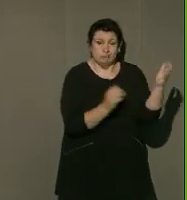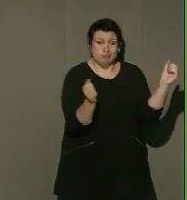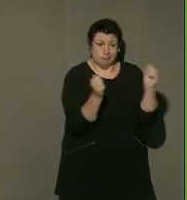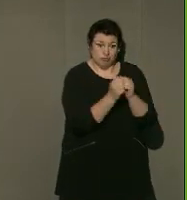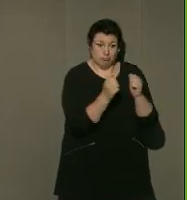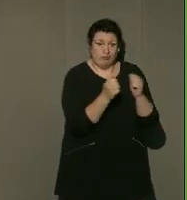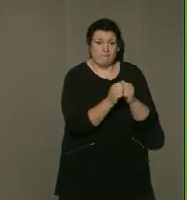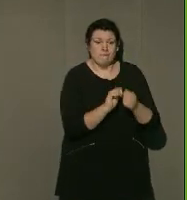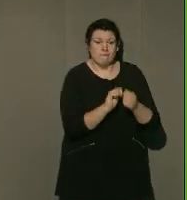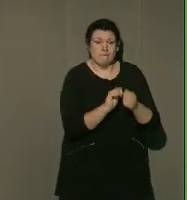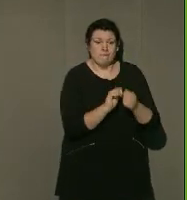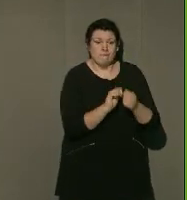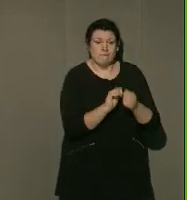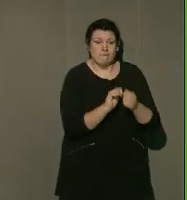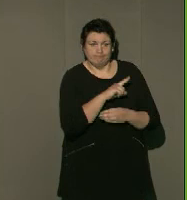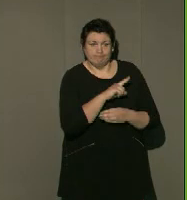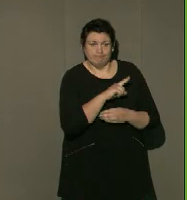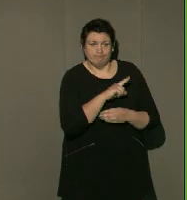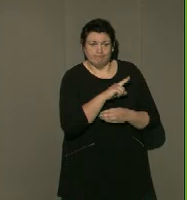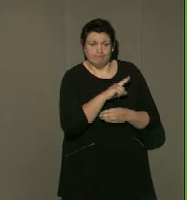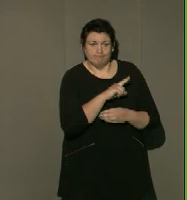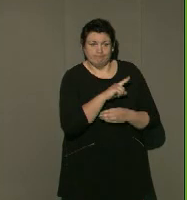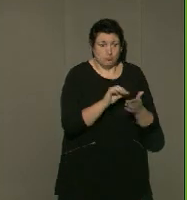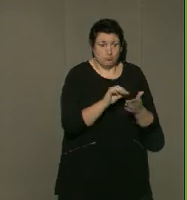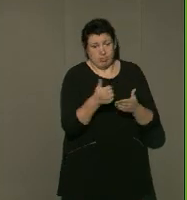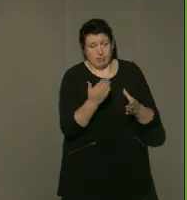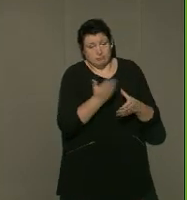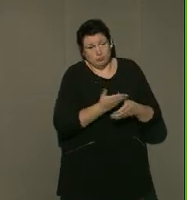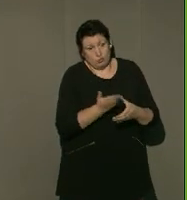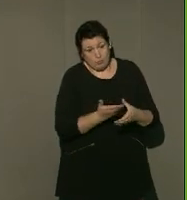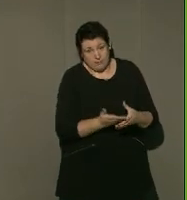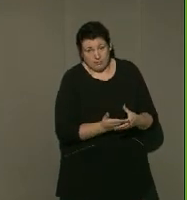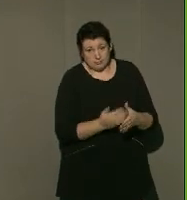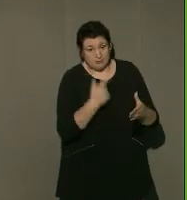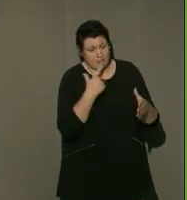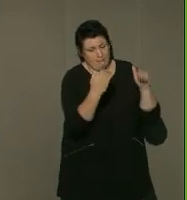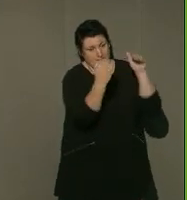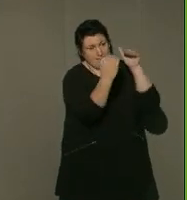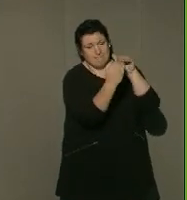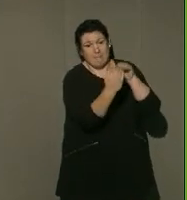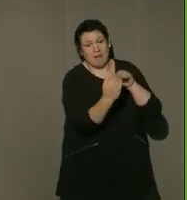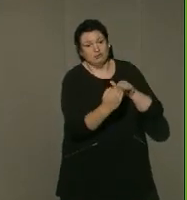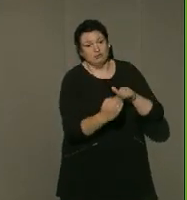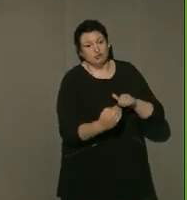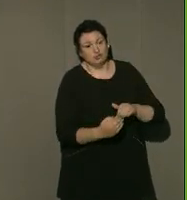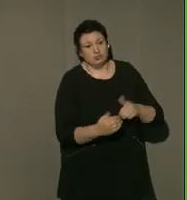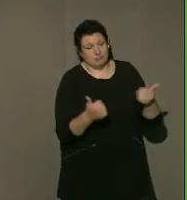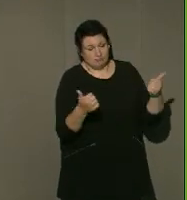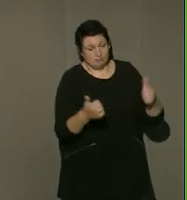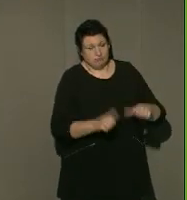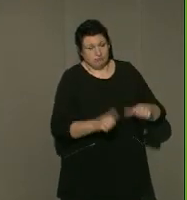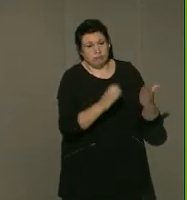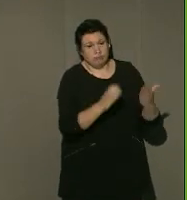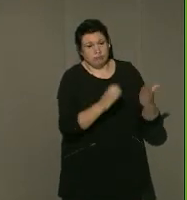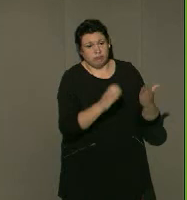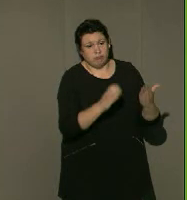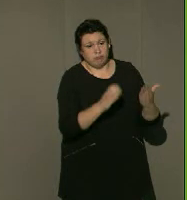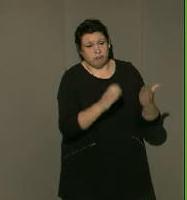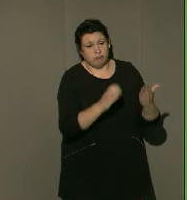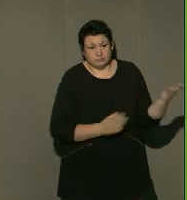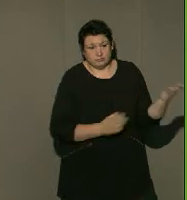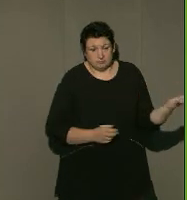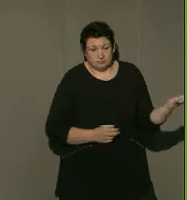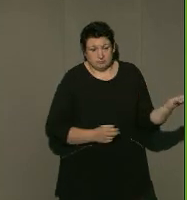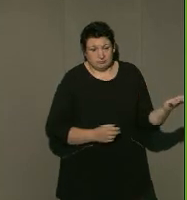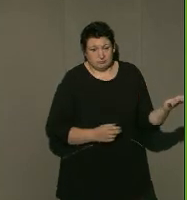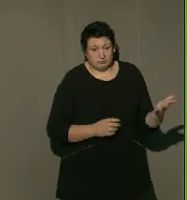so that we could ensure that the subsidiary documents matched the final agreed Constitution. If we had done